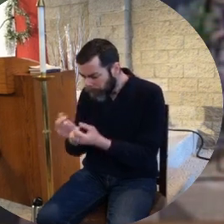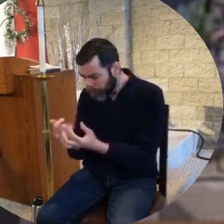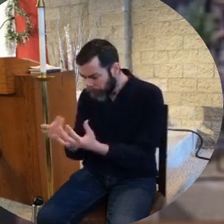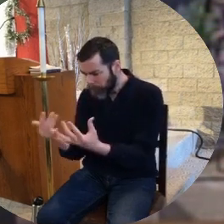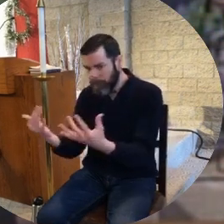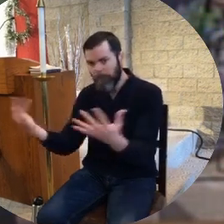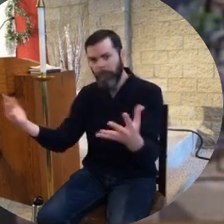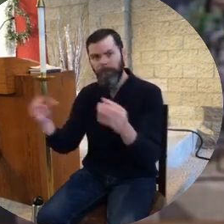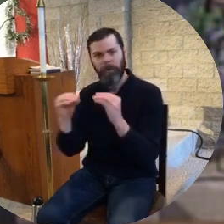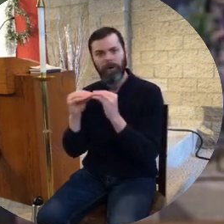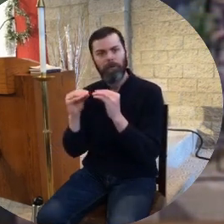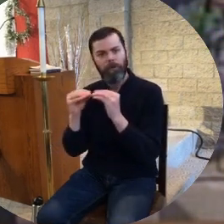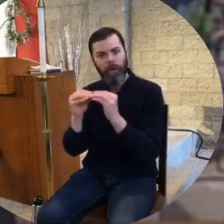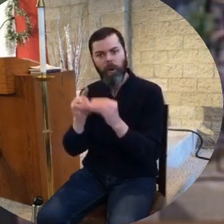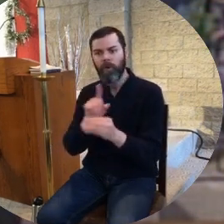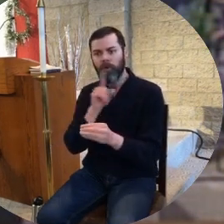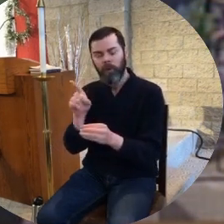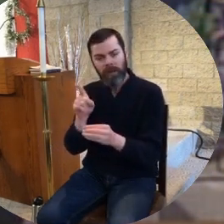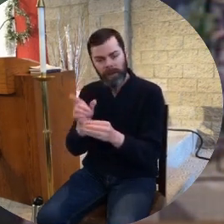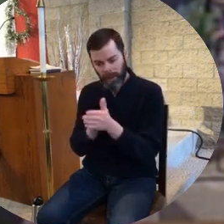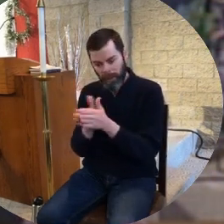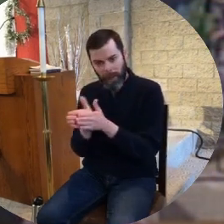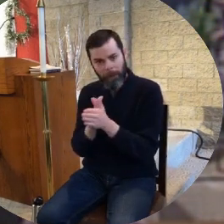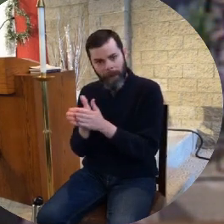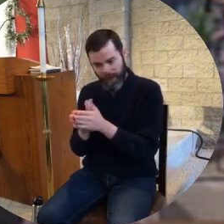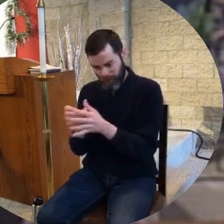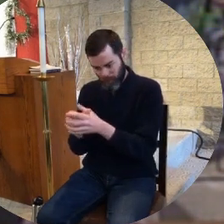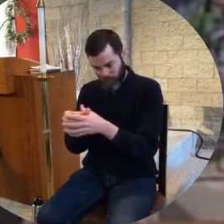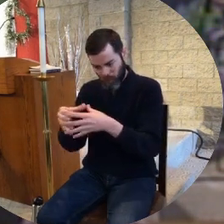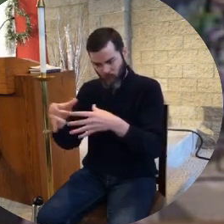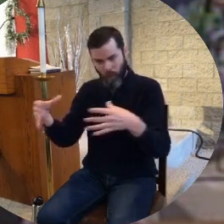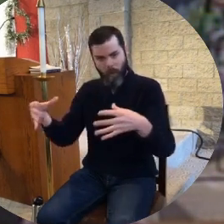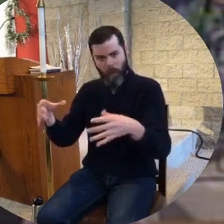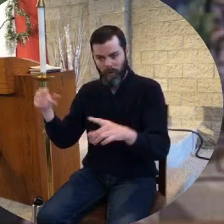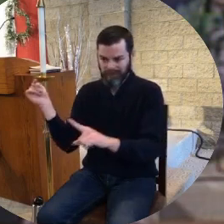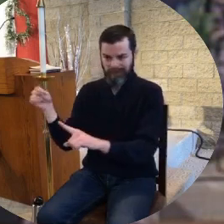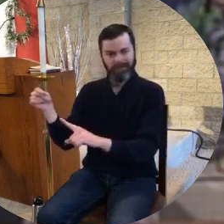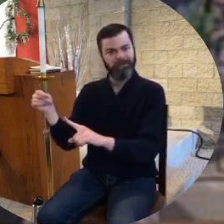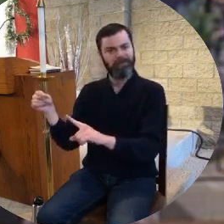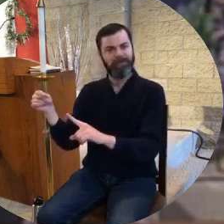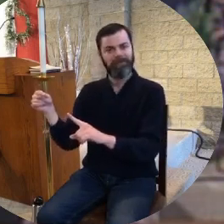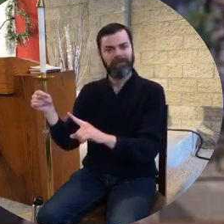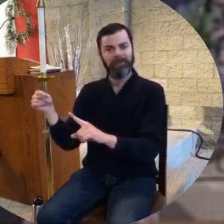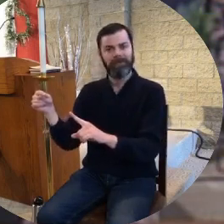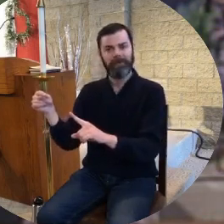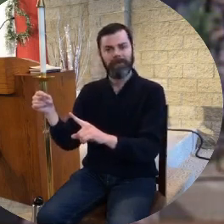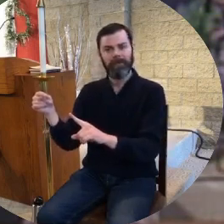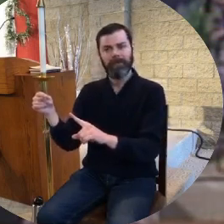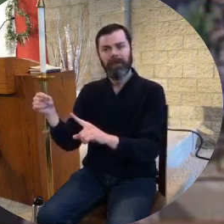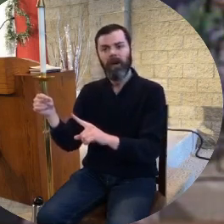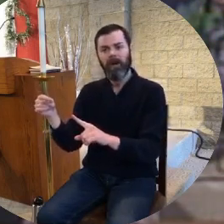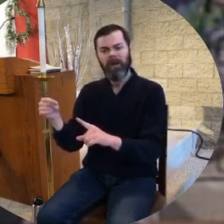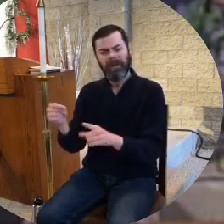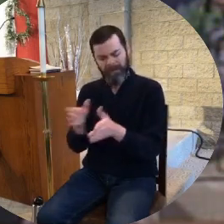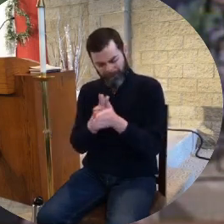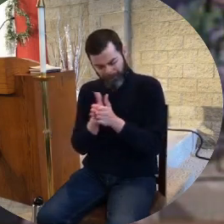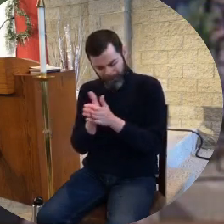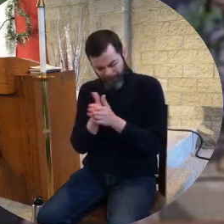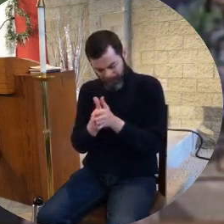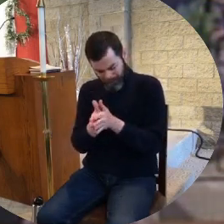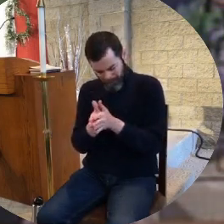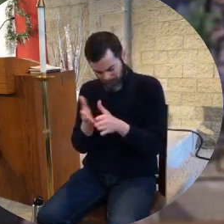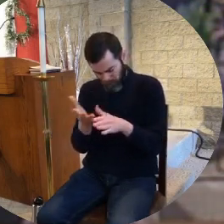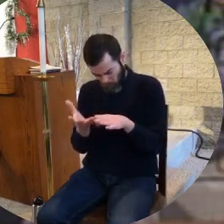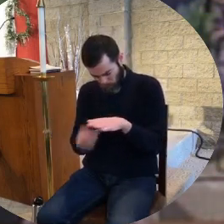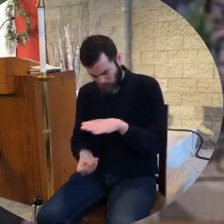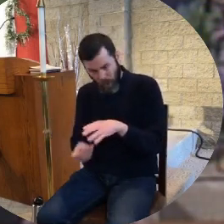of not having passion anymore around our purpose? Then it's time for us to fan the flames. Those